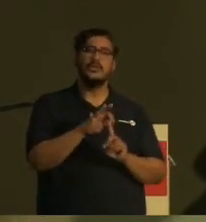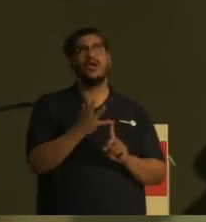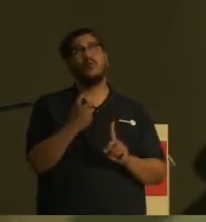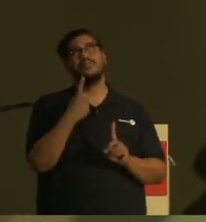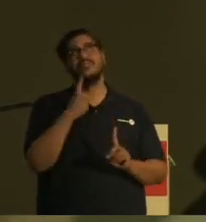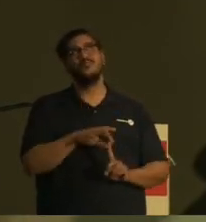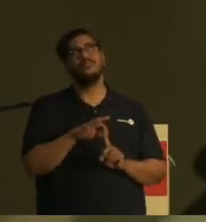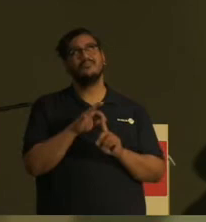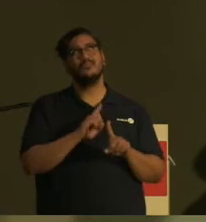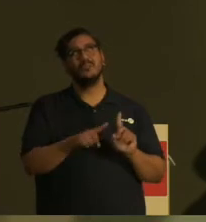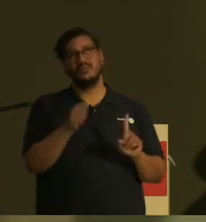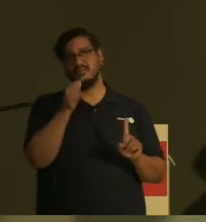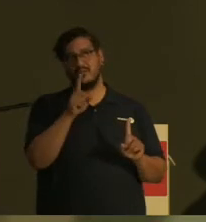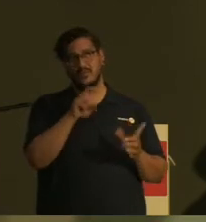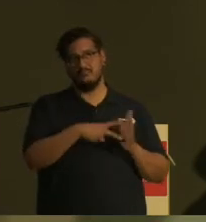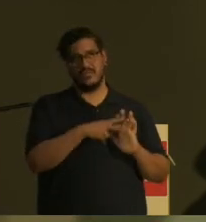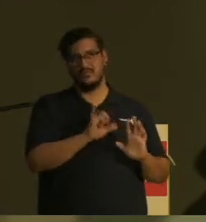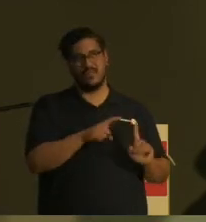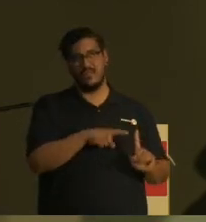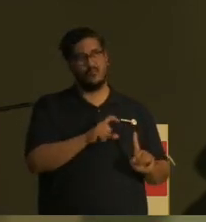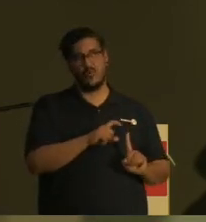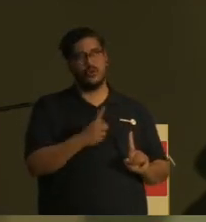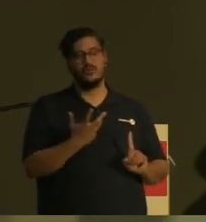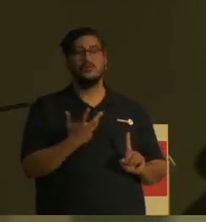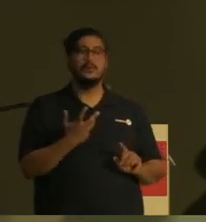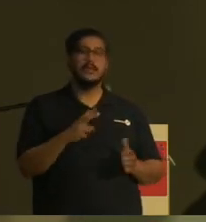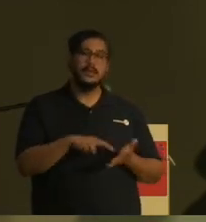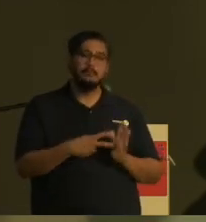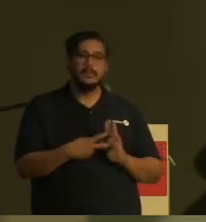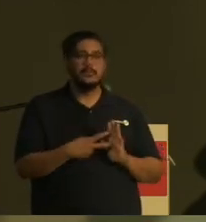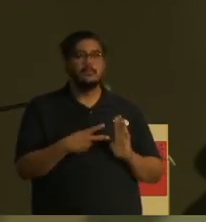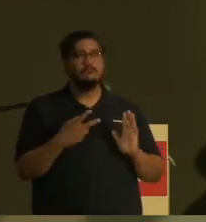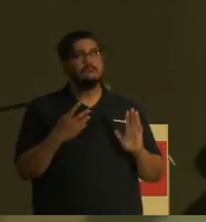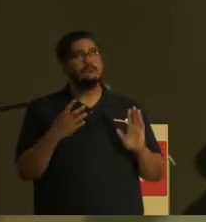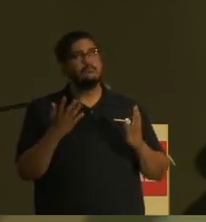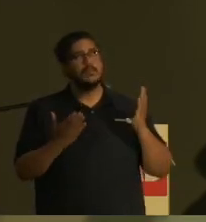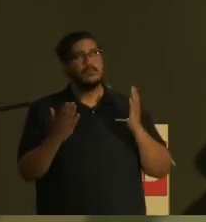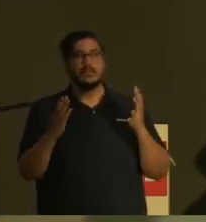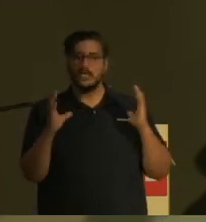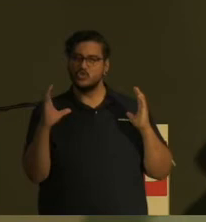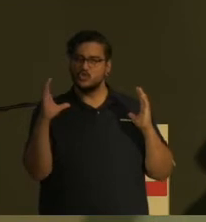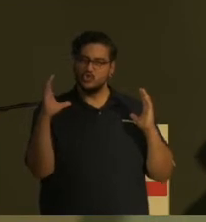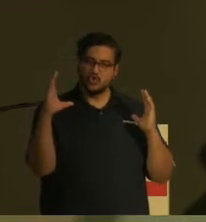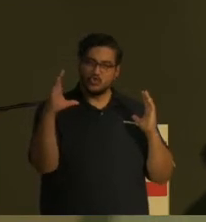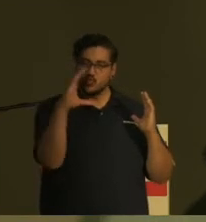the uniqueness, but that's not really what I mean. I think it's the slight strangeness of Mario's